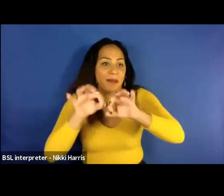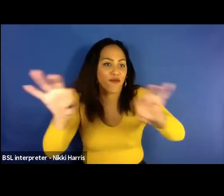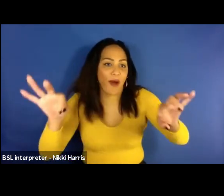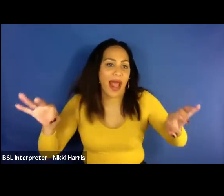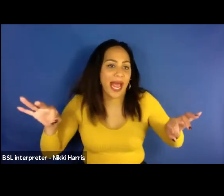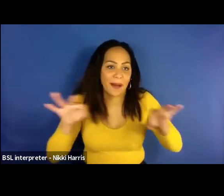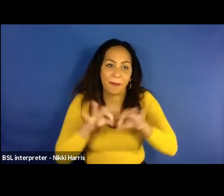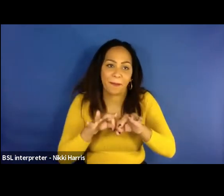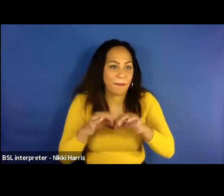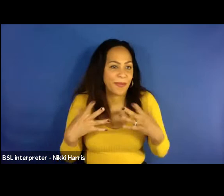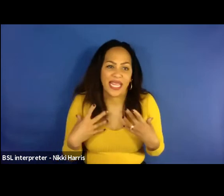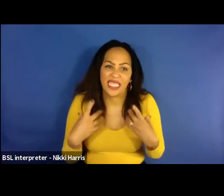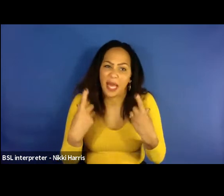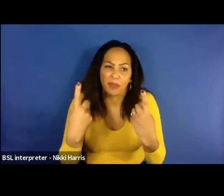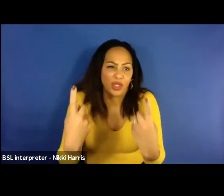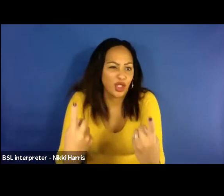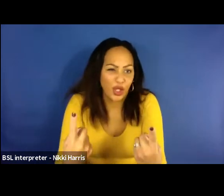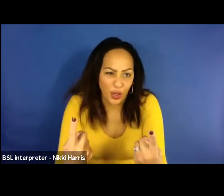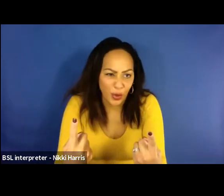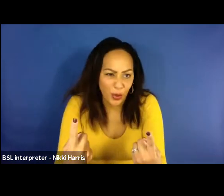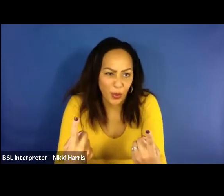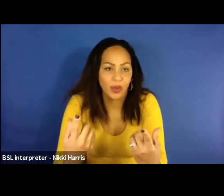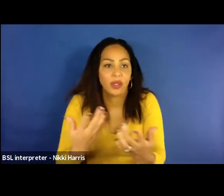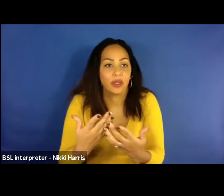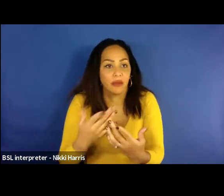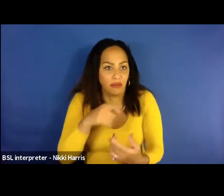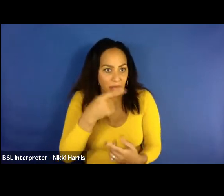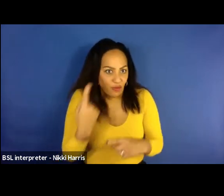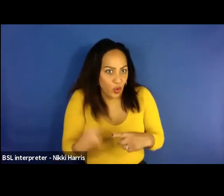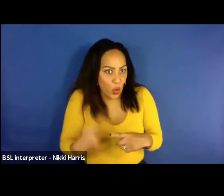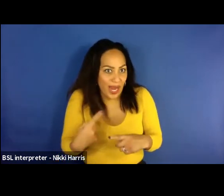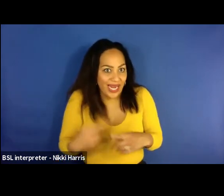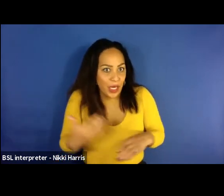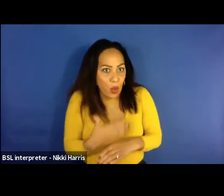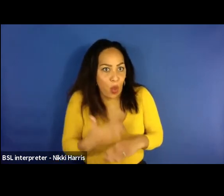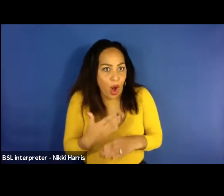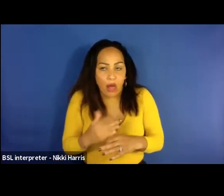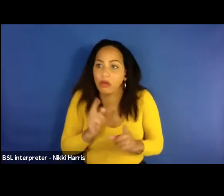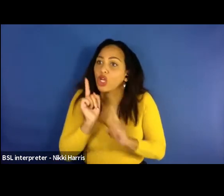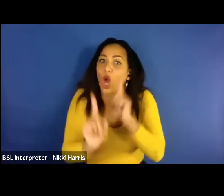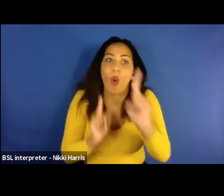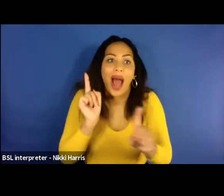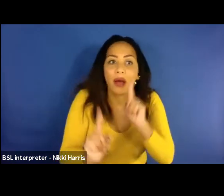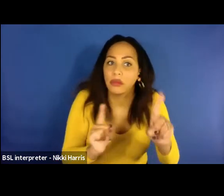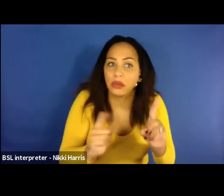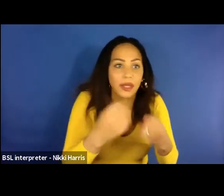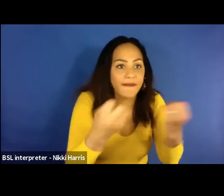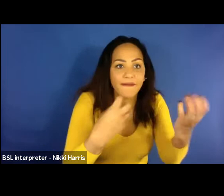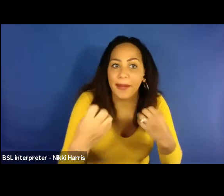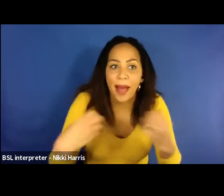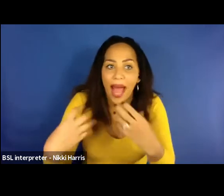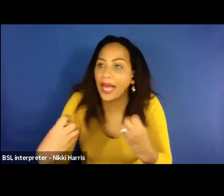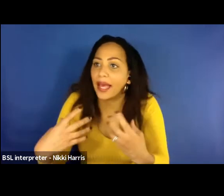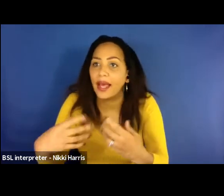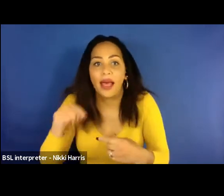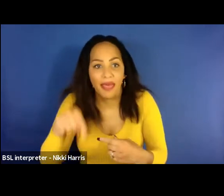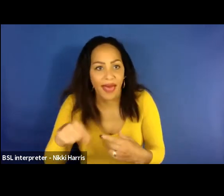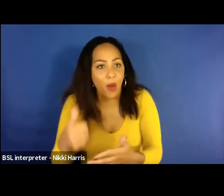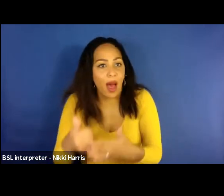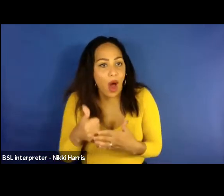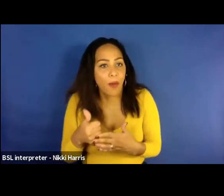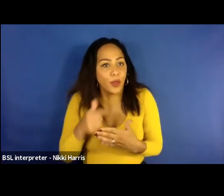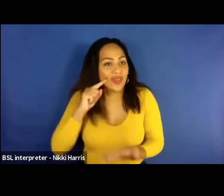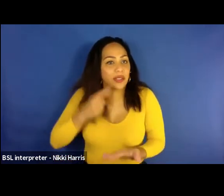how quickly you can work to go out to your audience, go out to your potential customer and get feedback from them. But ultimately, it's